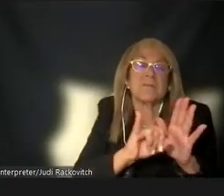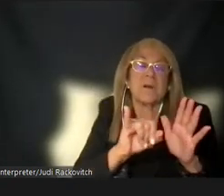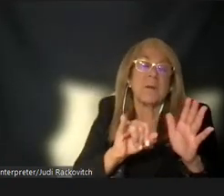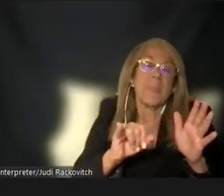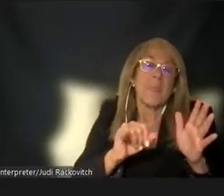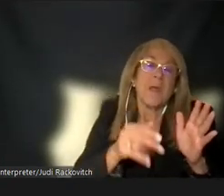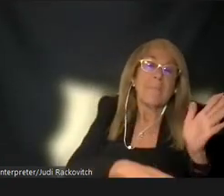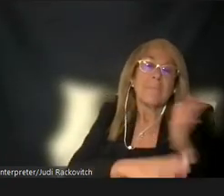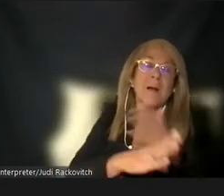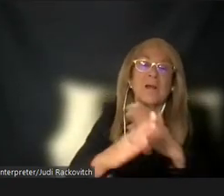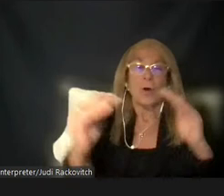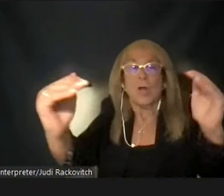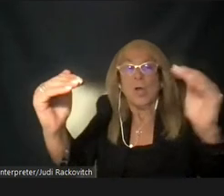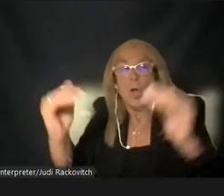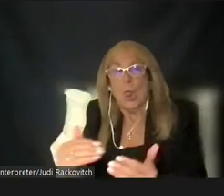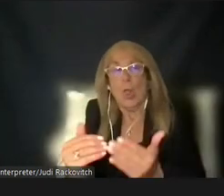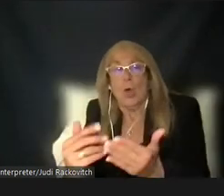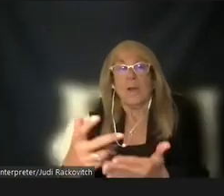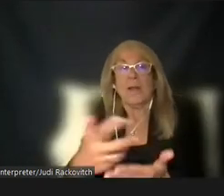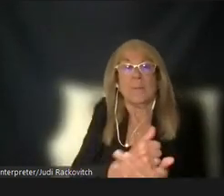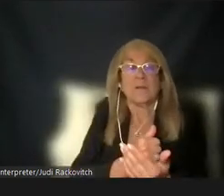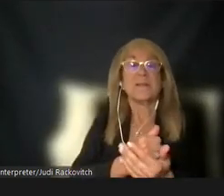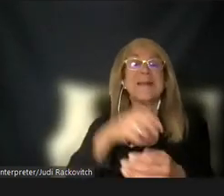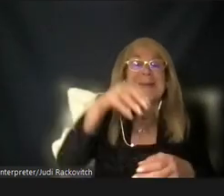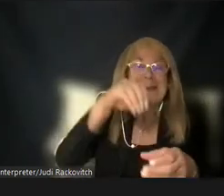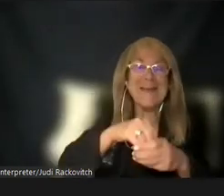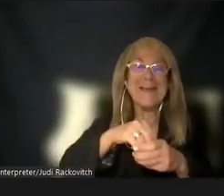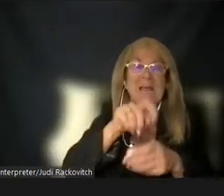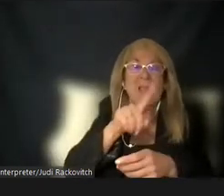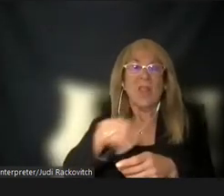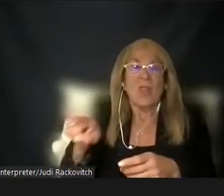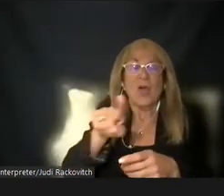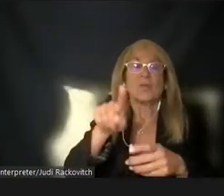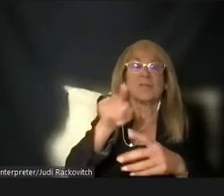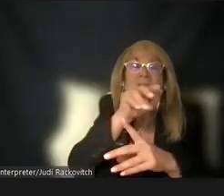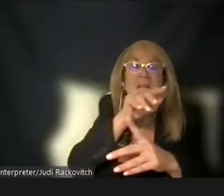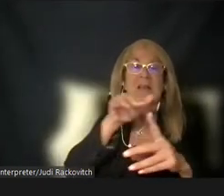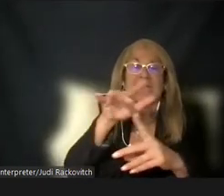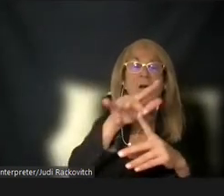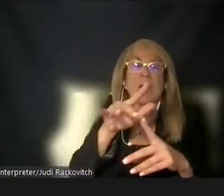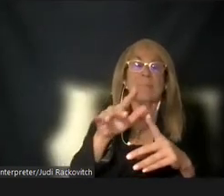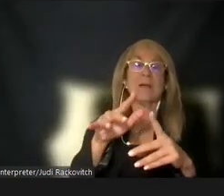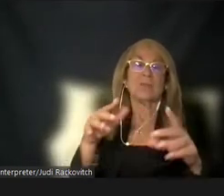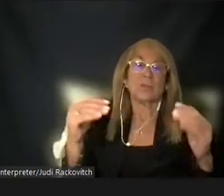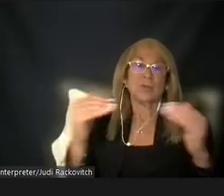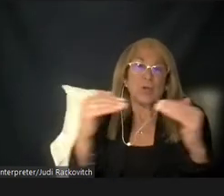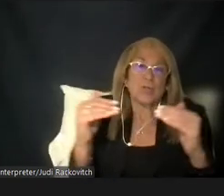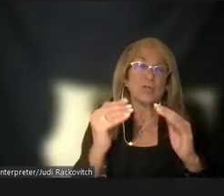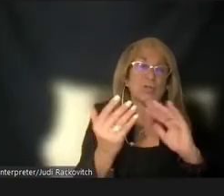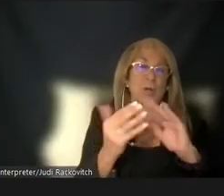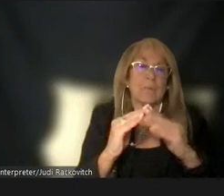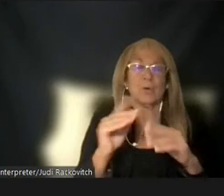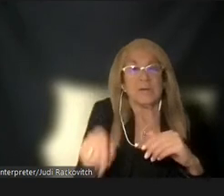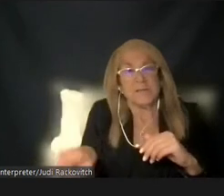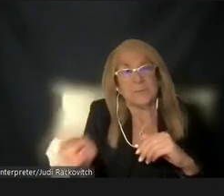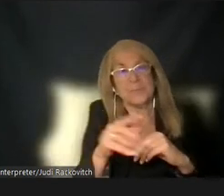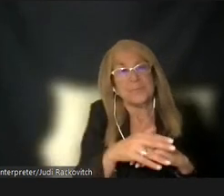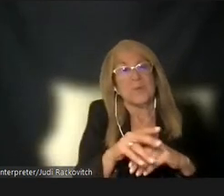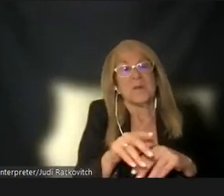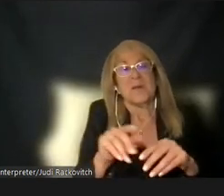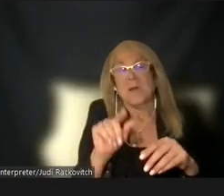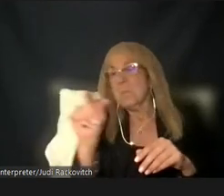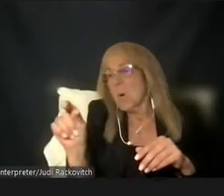populations and environmental justice communities. We engage in outreach with those communities, as you can see by the little picture on the right.